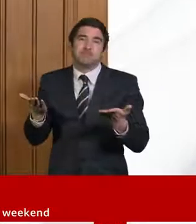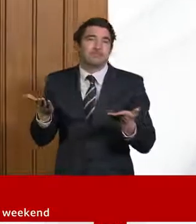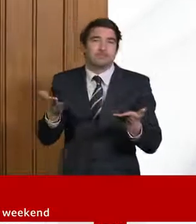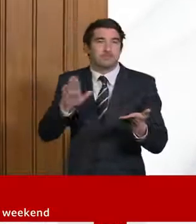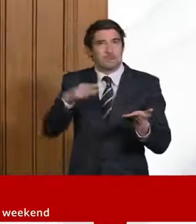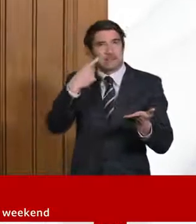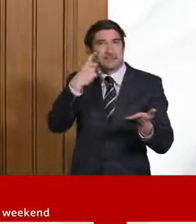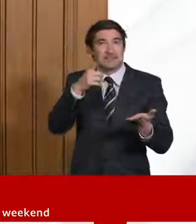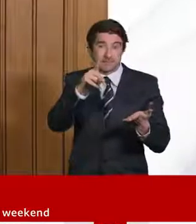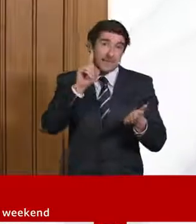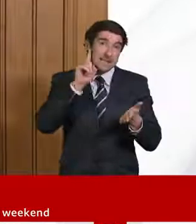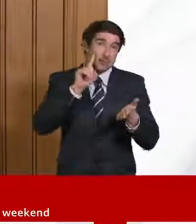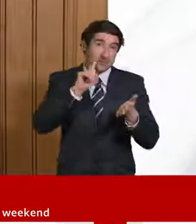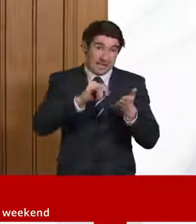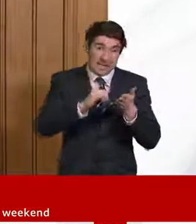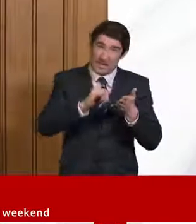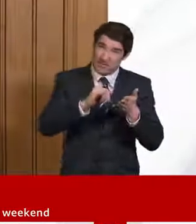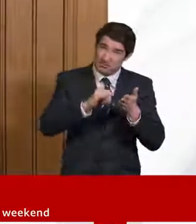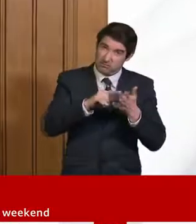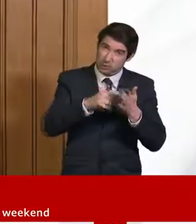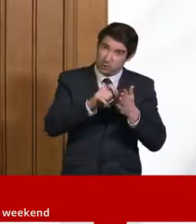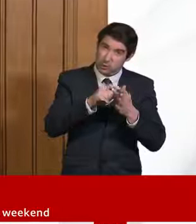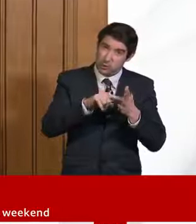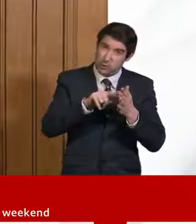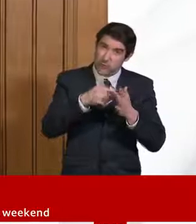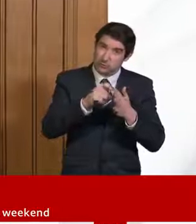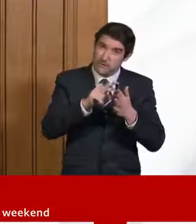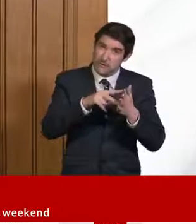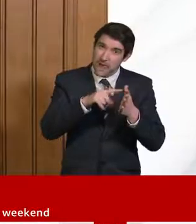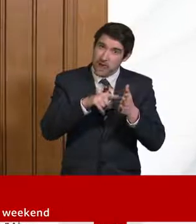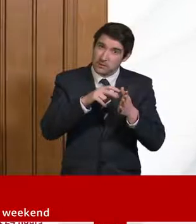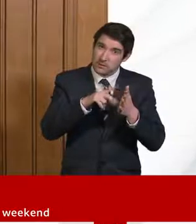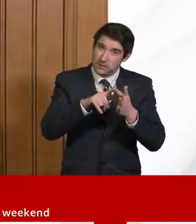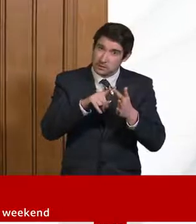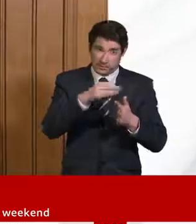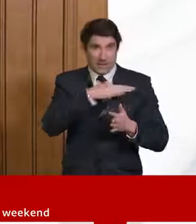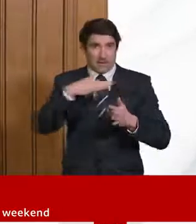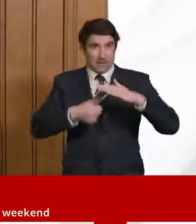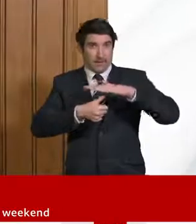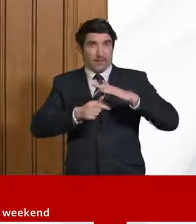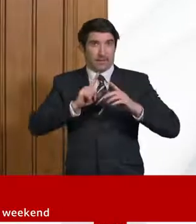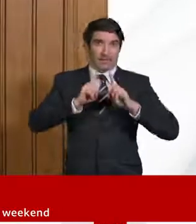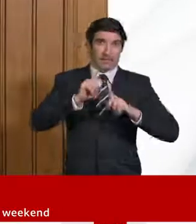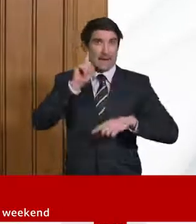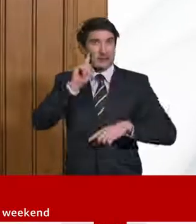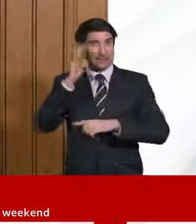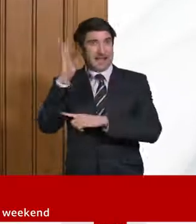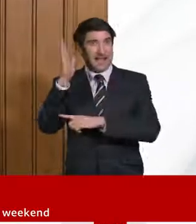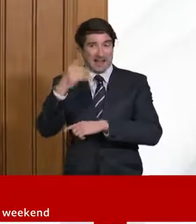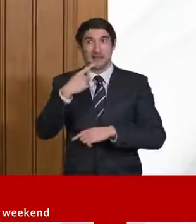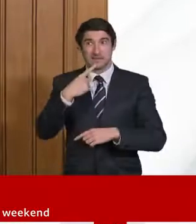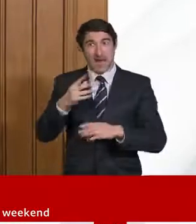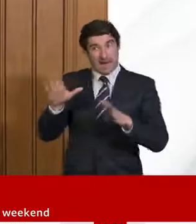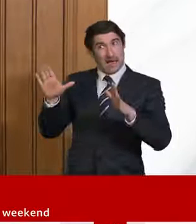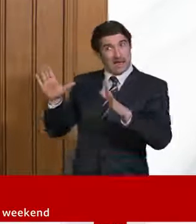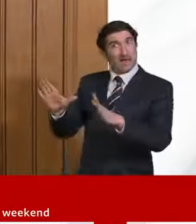the community is reducing. That's exactly what we would expect if the public comply with the measures to reduce social contact.